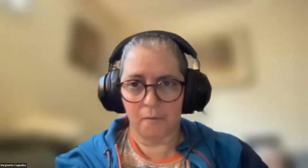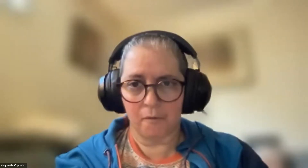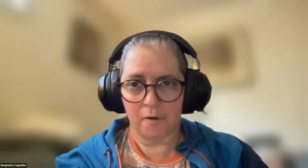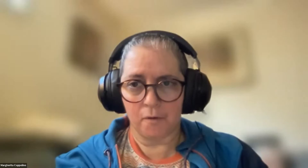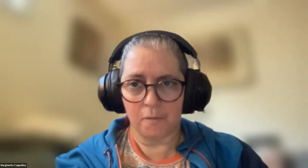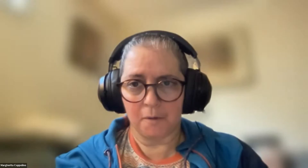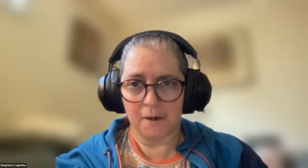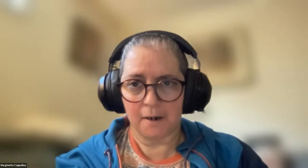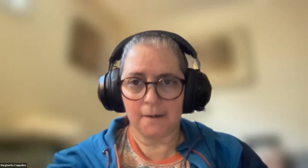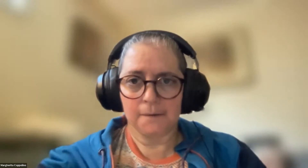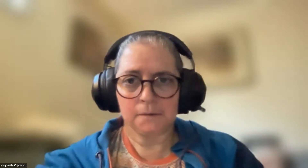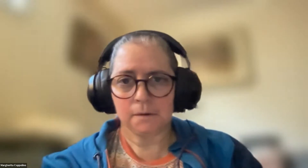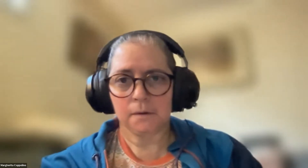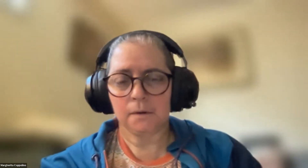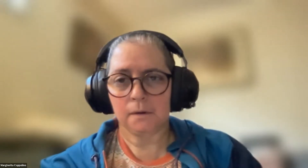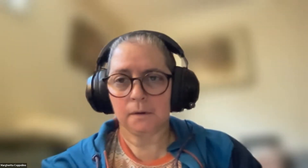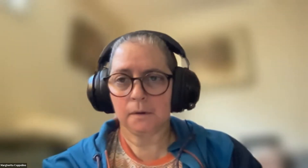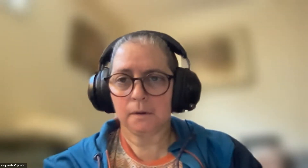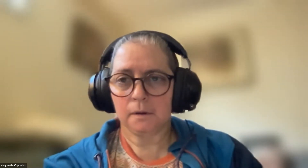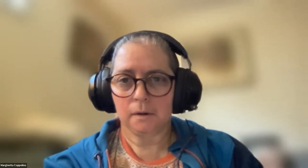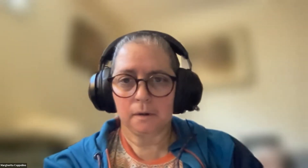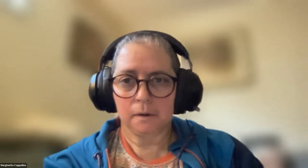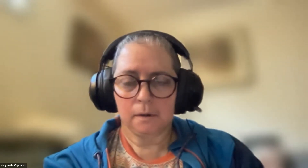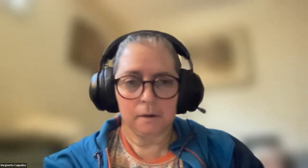And I think we've got an interpreter back.